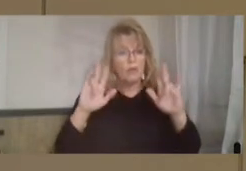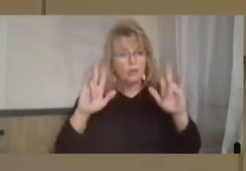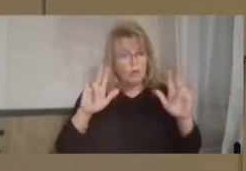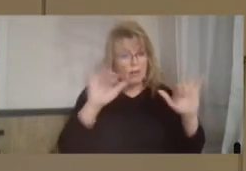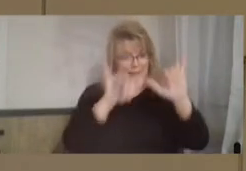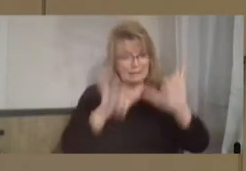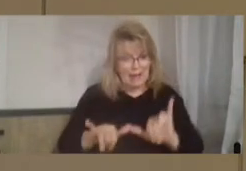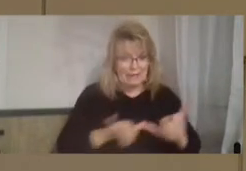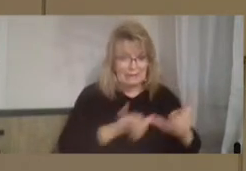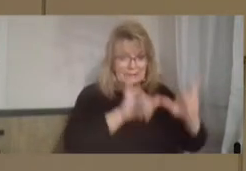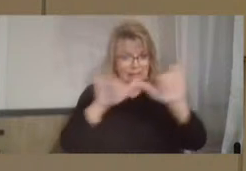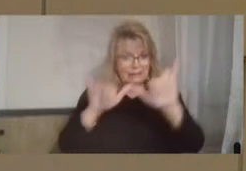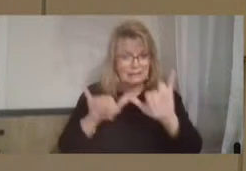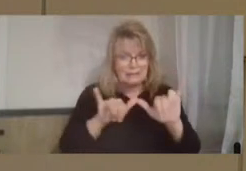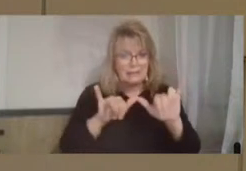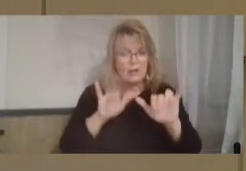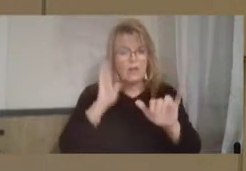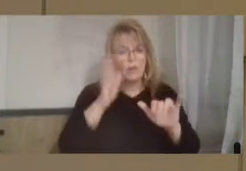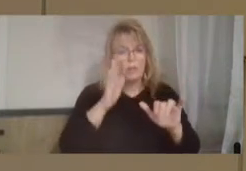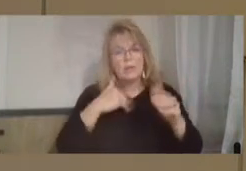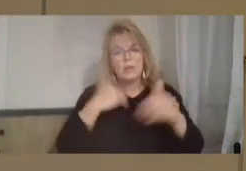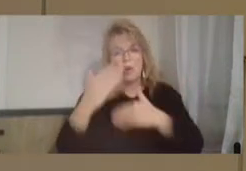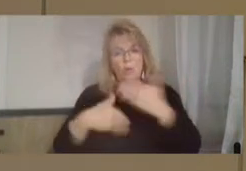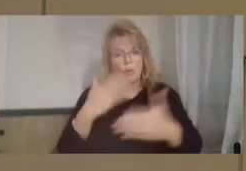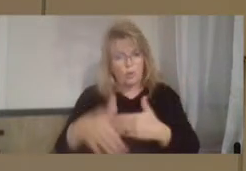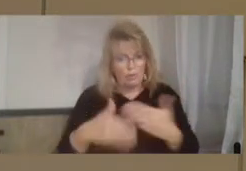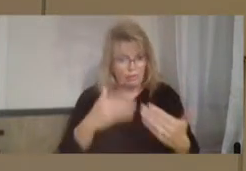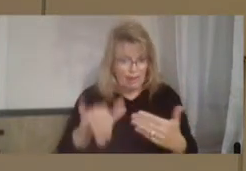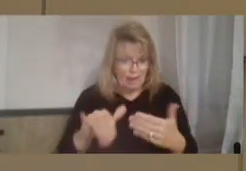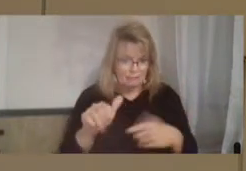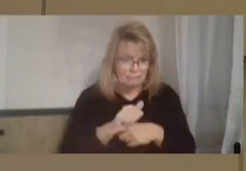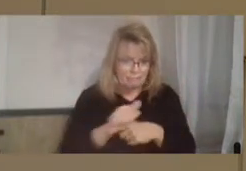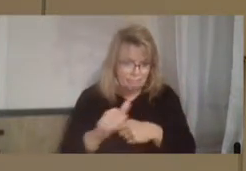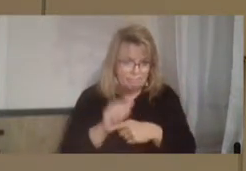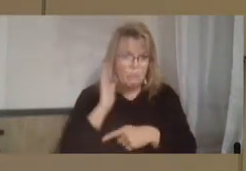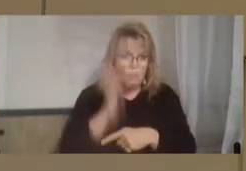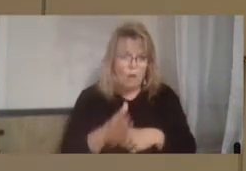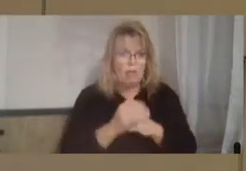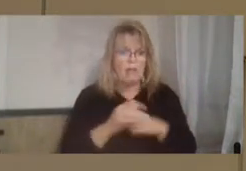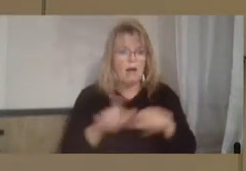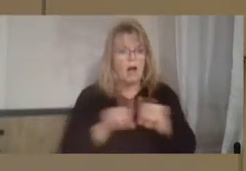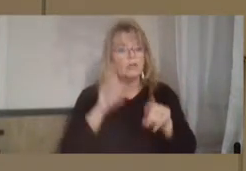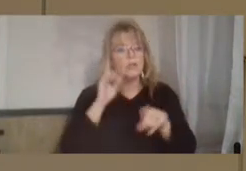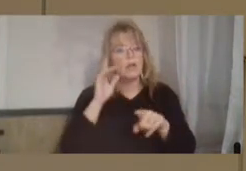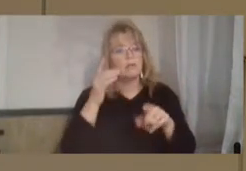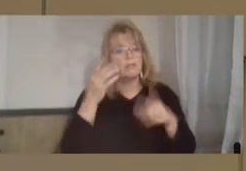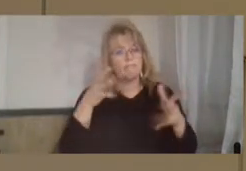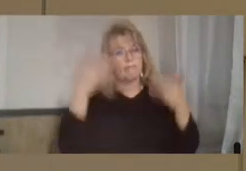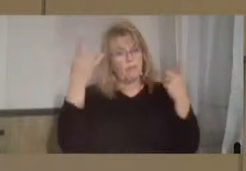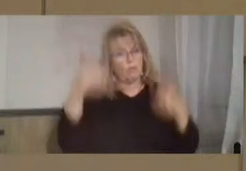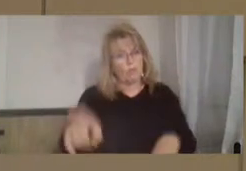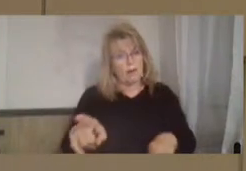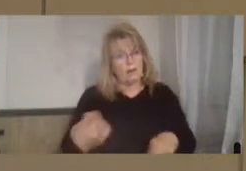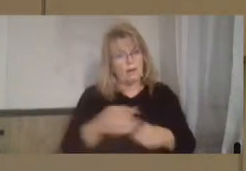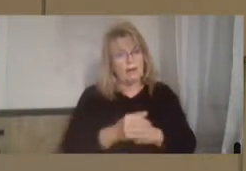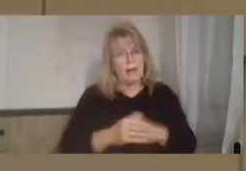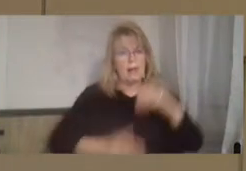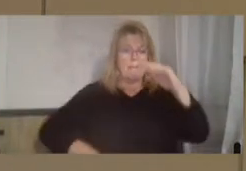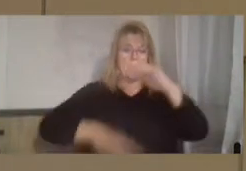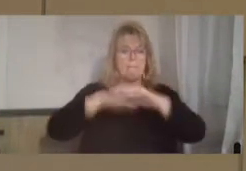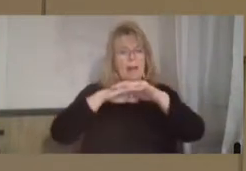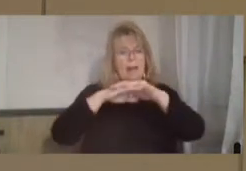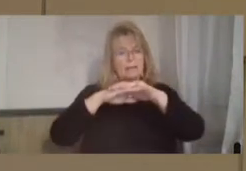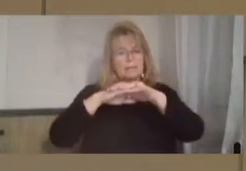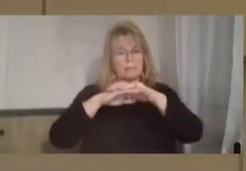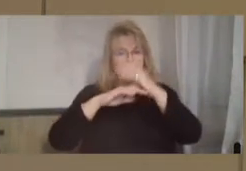they will be going through that exercise. And they also have agreed to have maximum extent